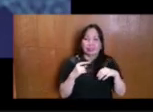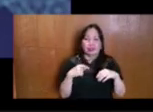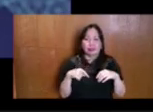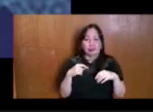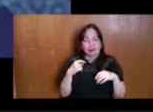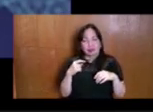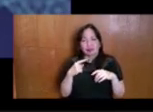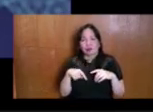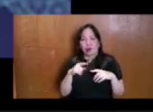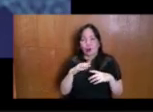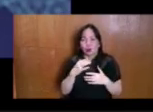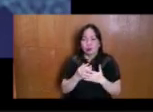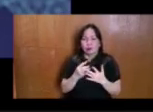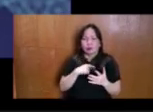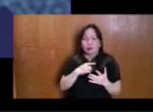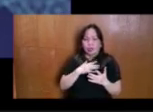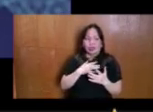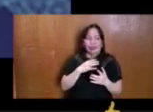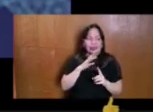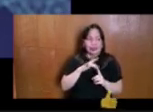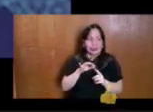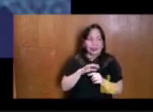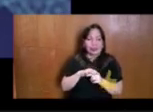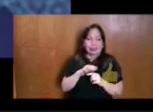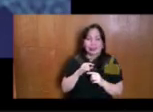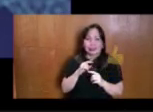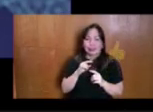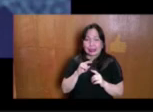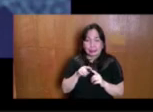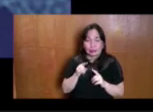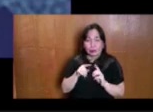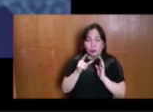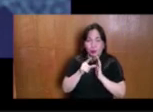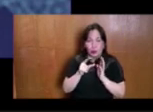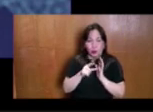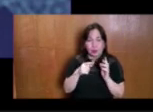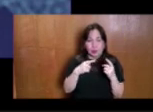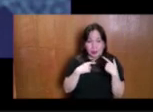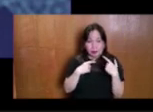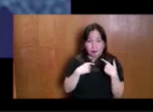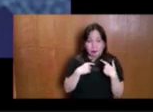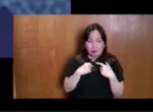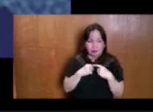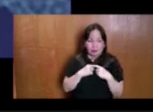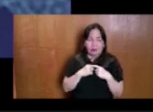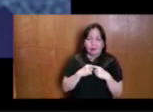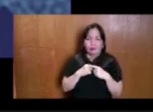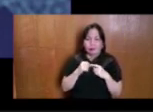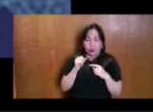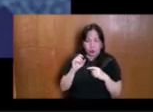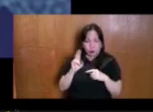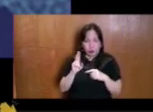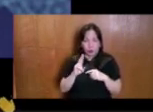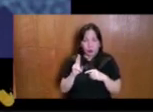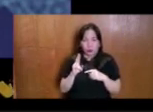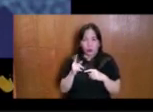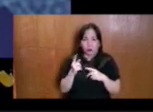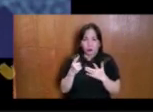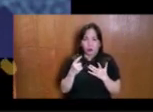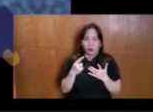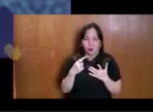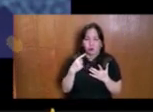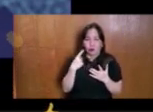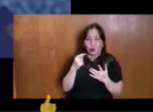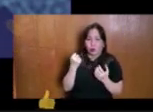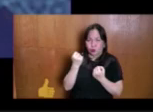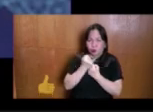on workers. But I would say that there are existing laws already that we can leverage to address problems of workers.